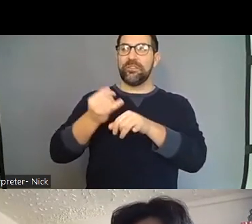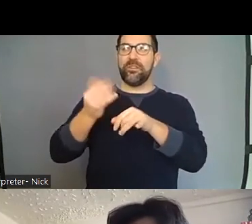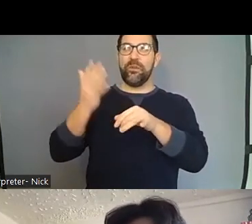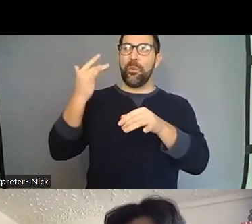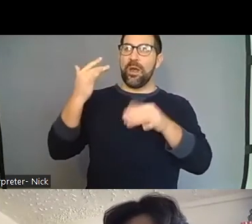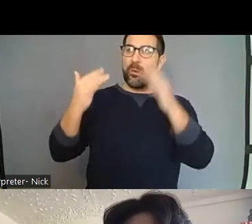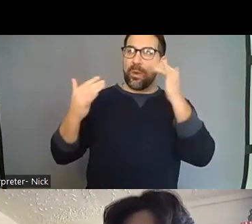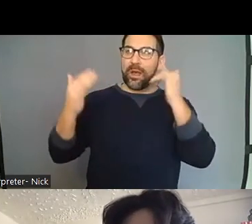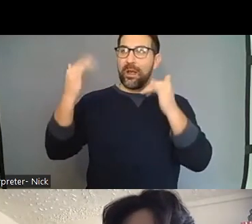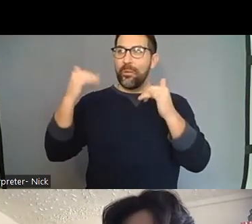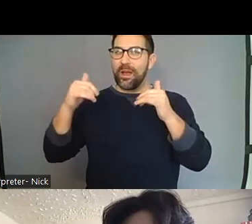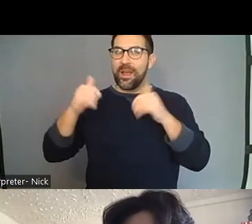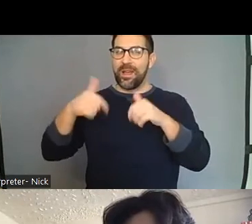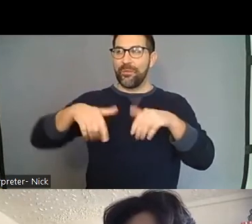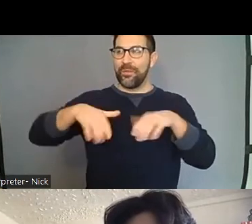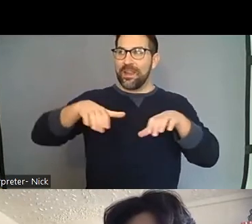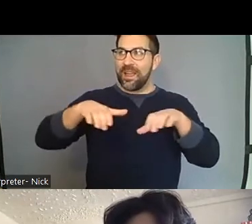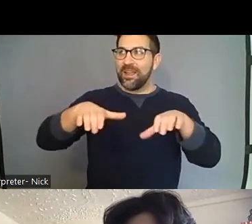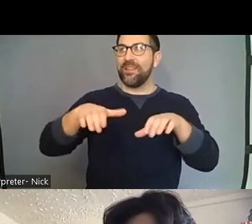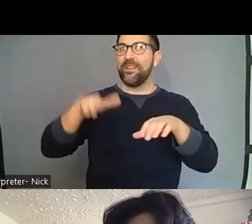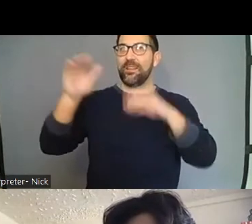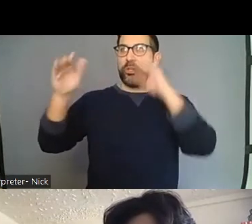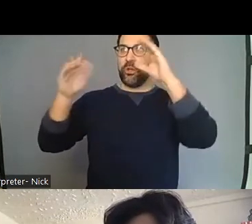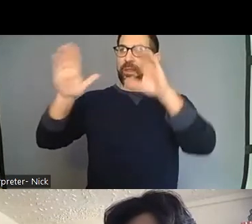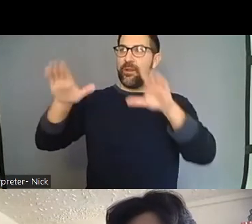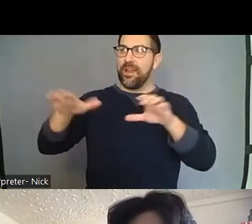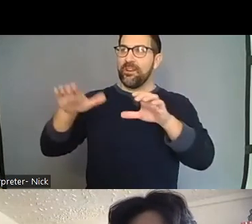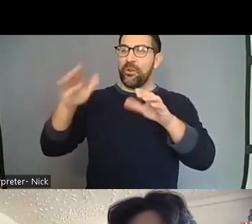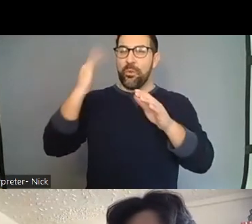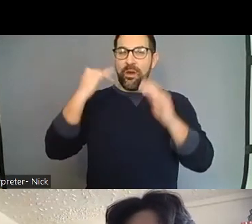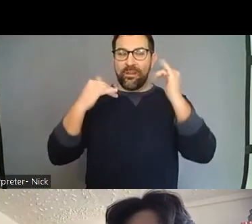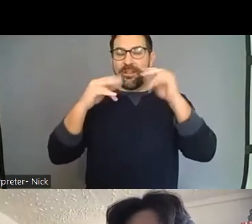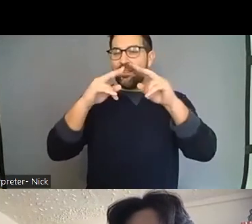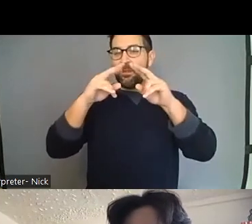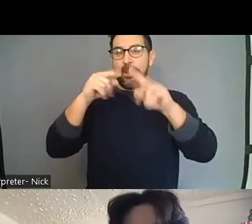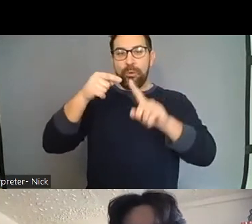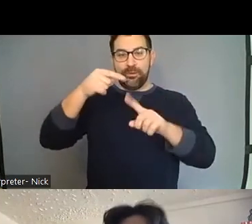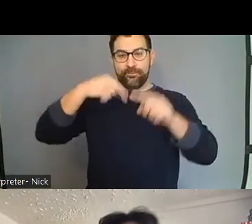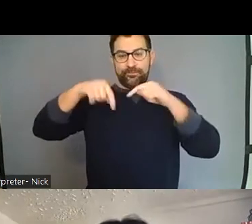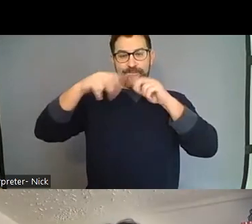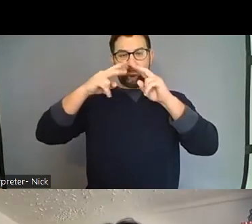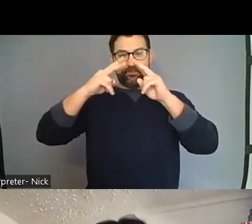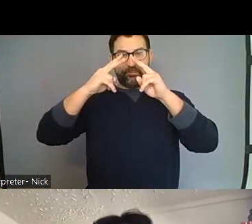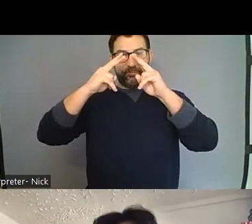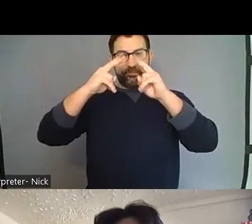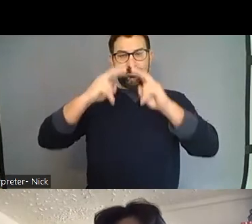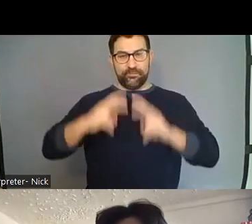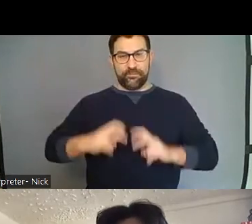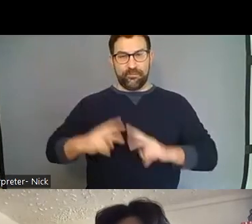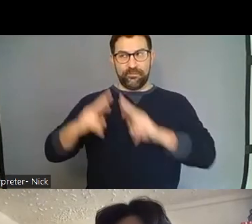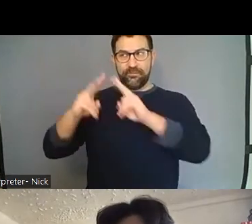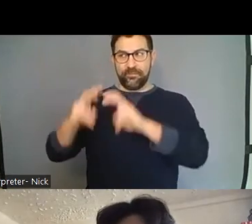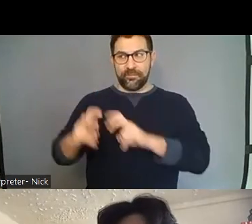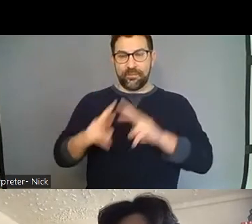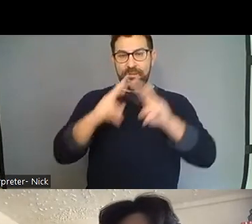we act, and why is this how adults act? And so I think I honestly not have only learned, but